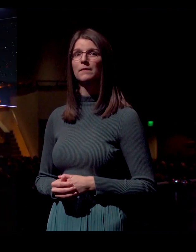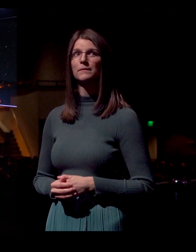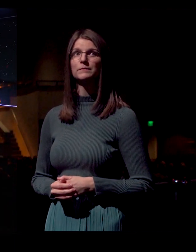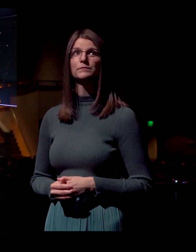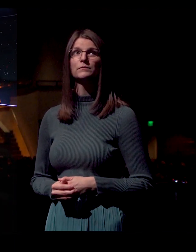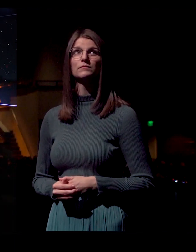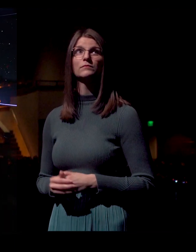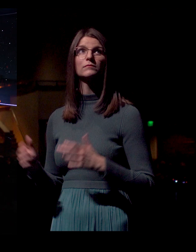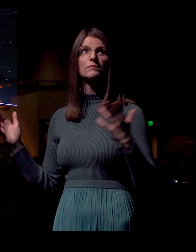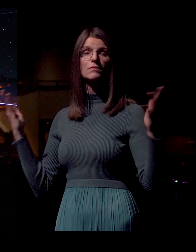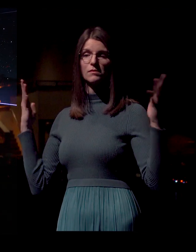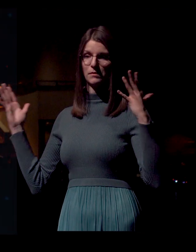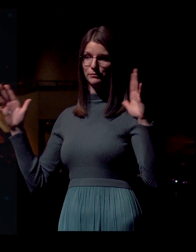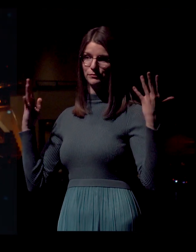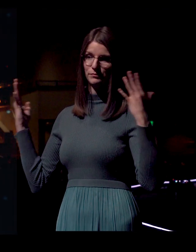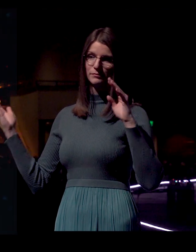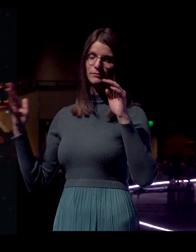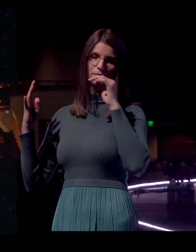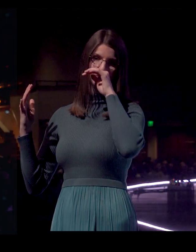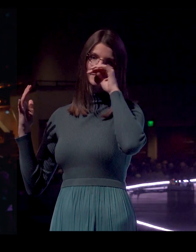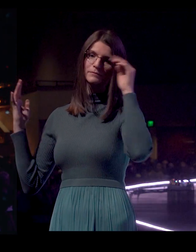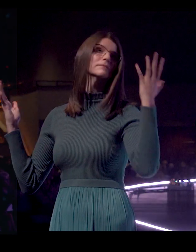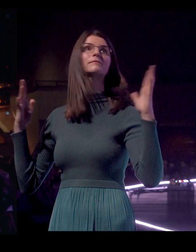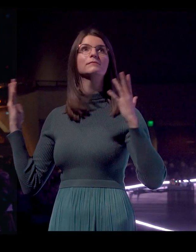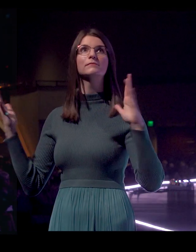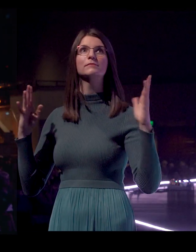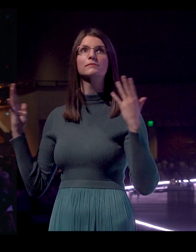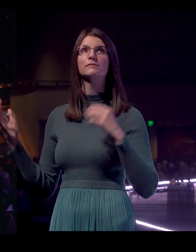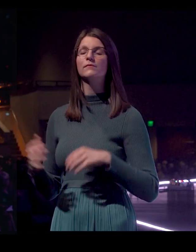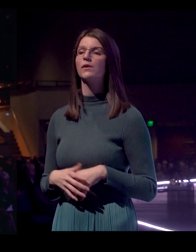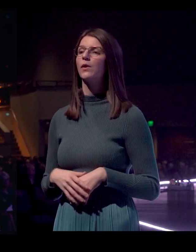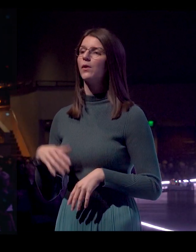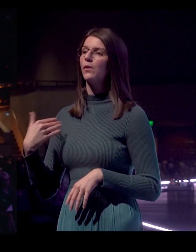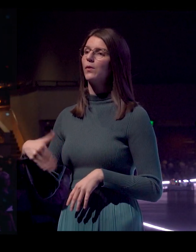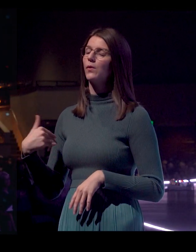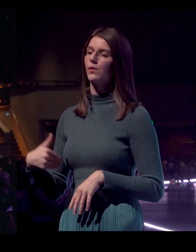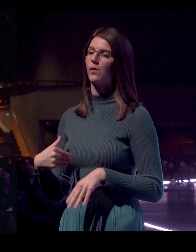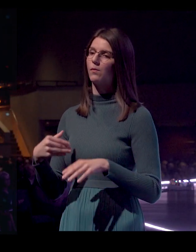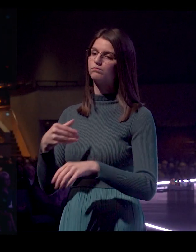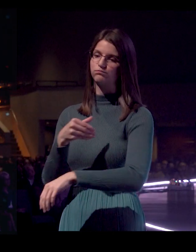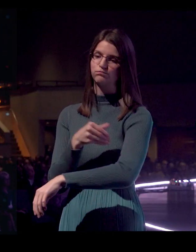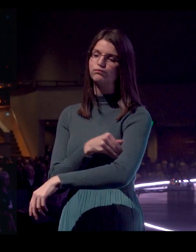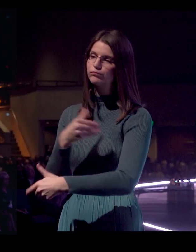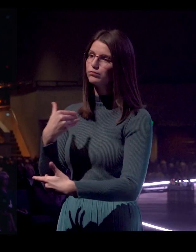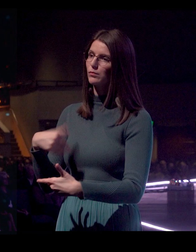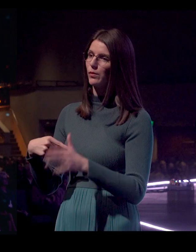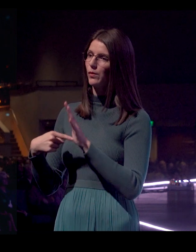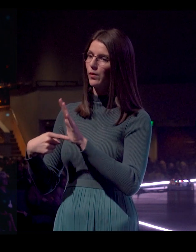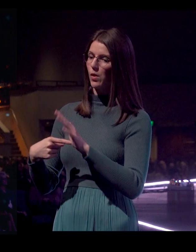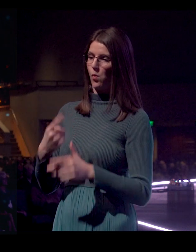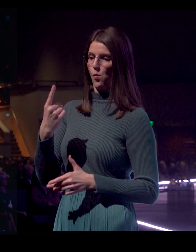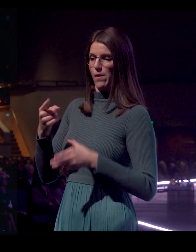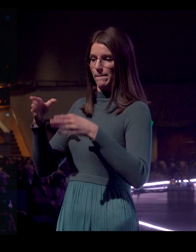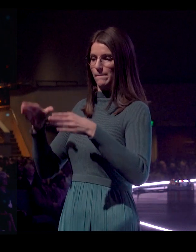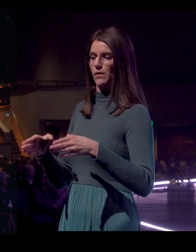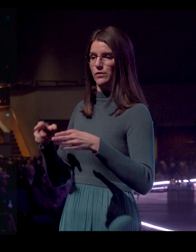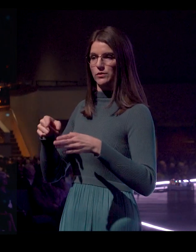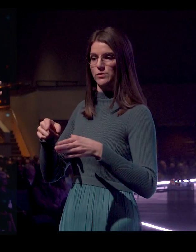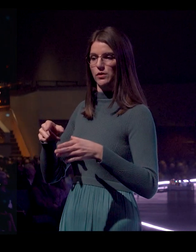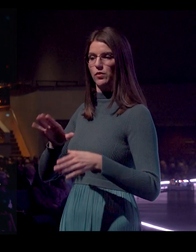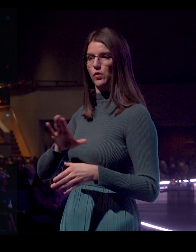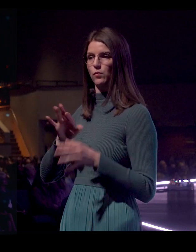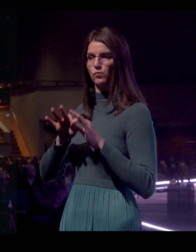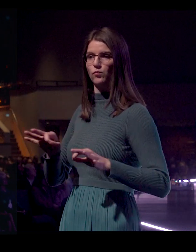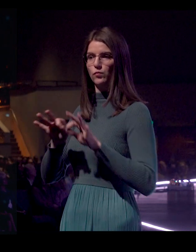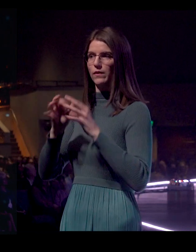Such a powerful example of one person placing their worth and value in Jesus. And the most powerful